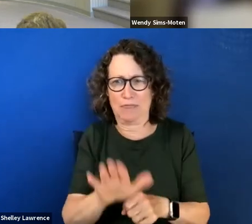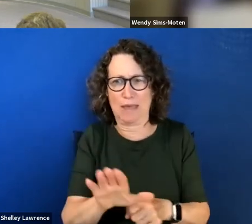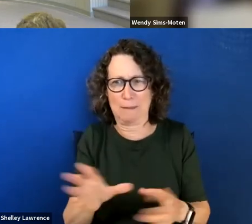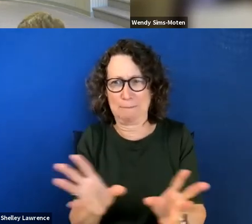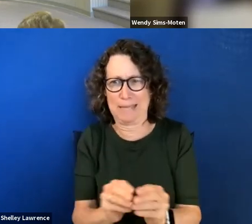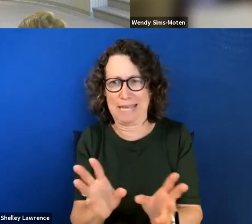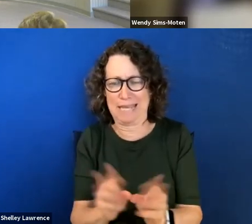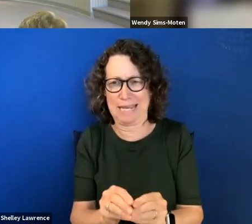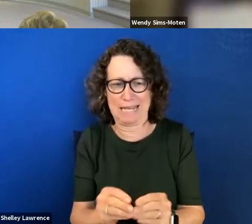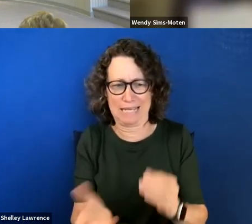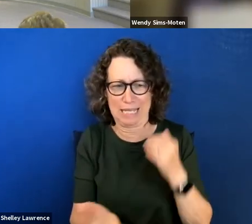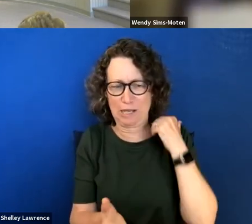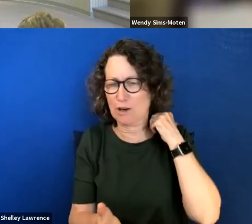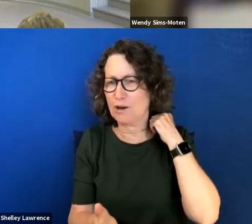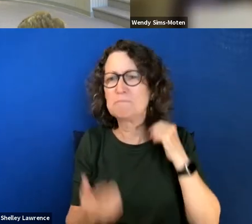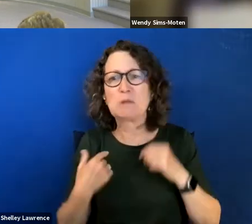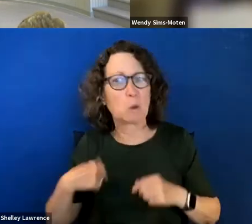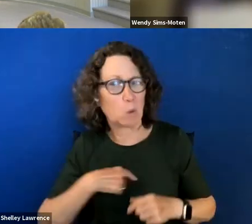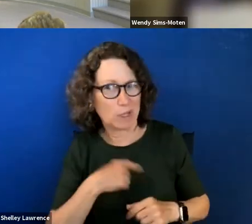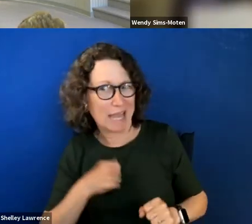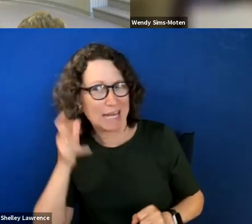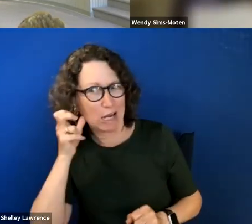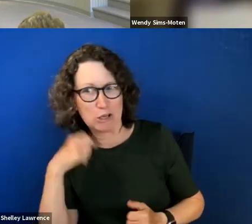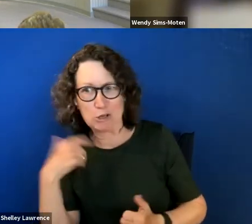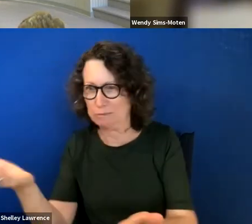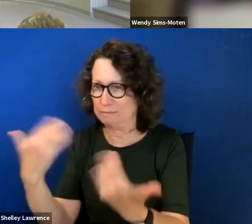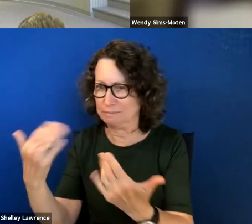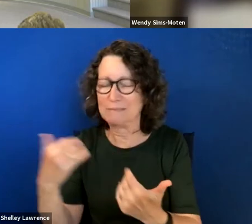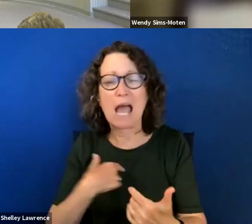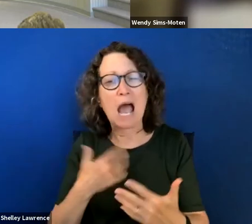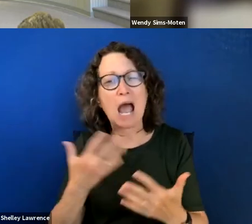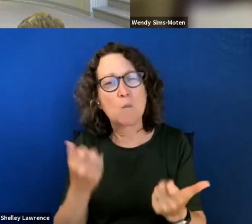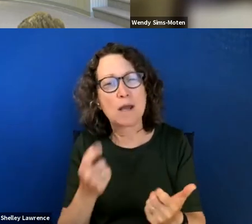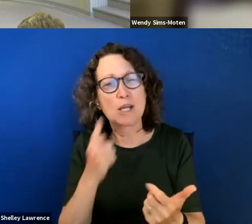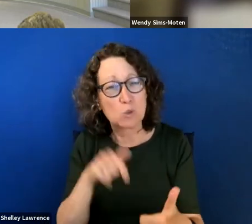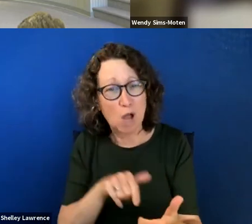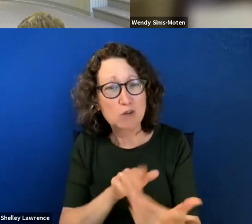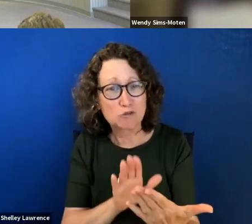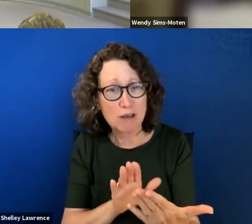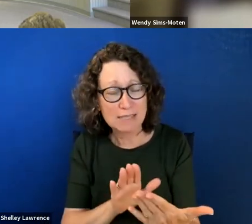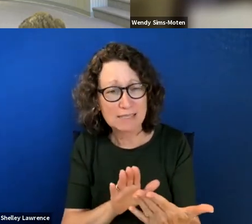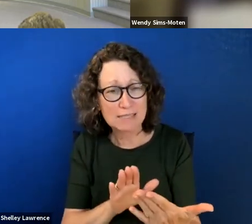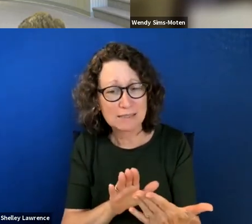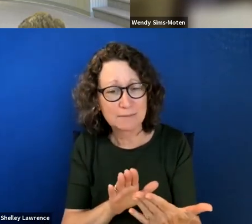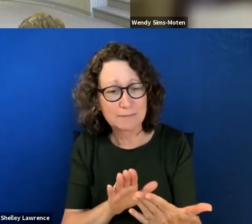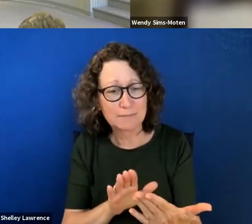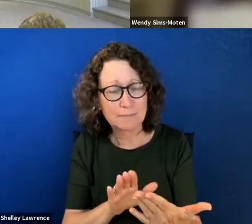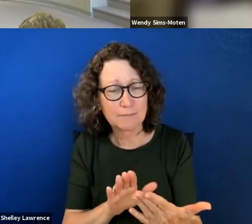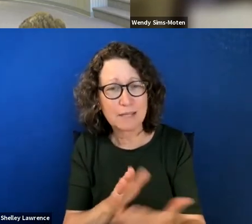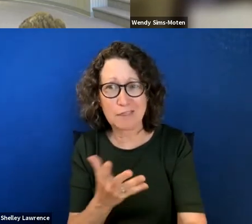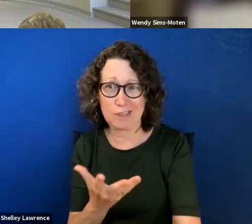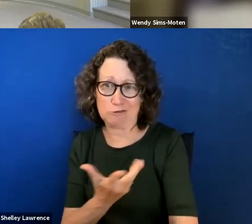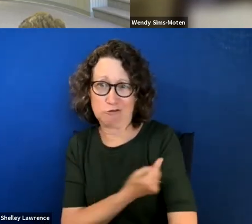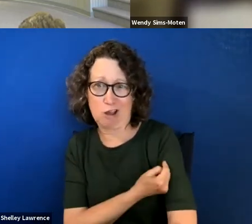meeting itself. We can hear you. I just wanted to address the